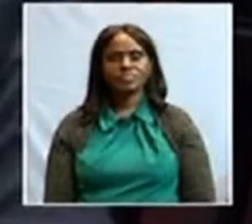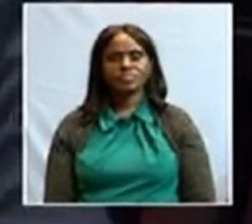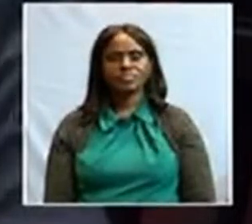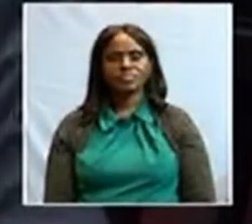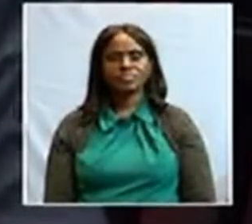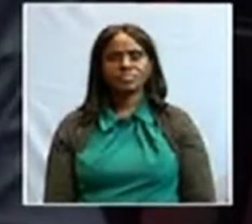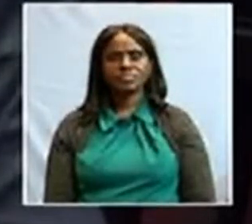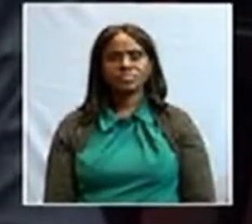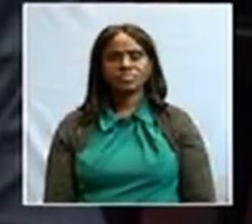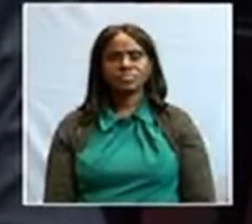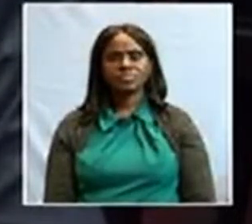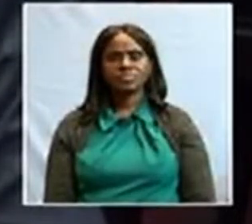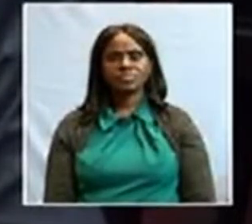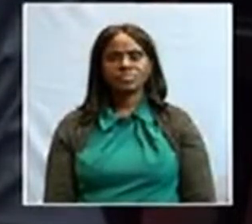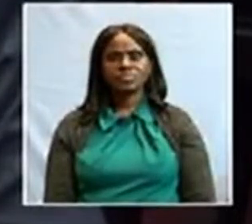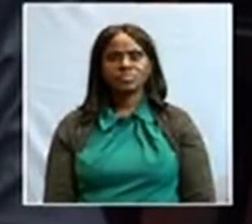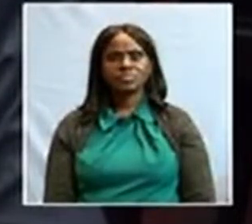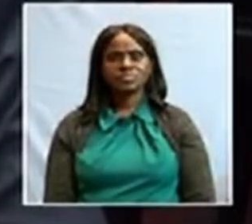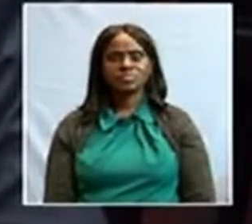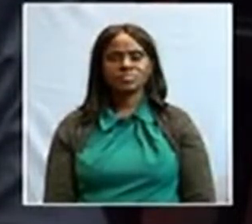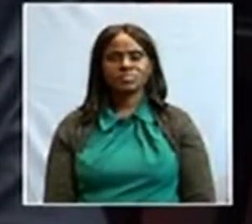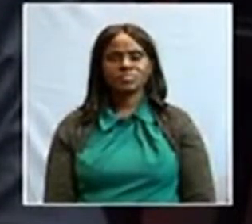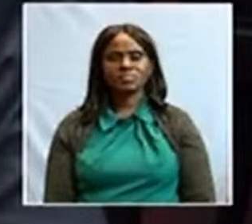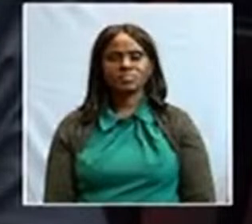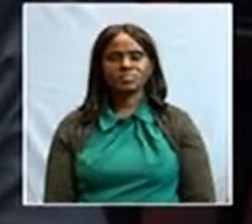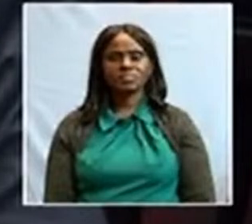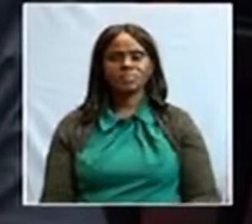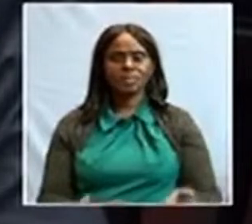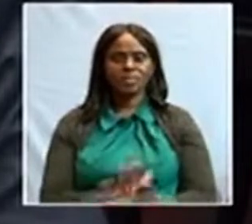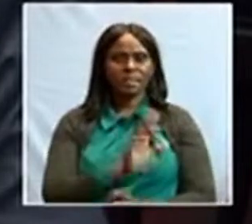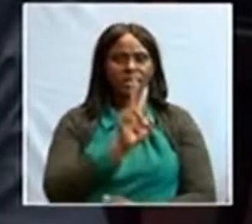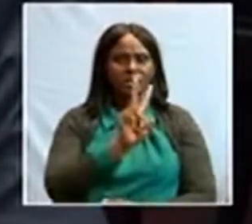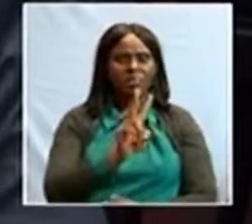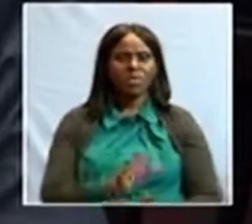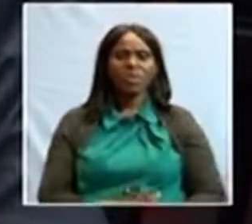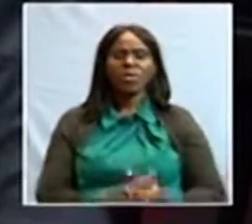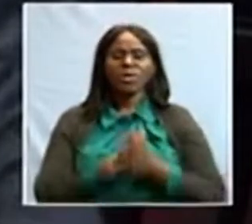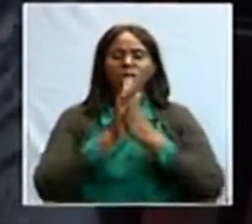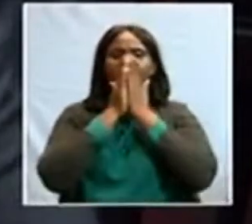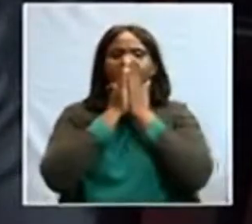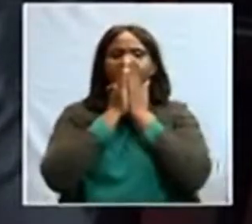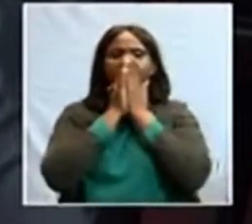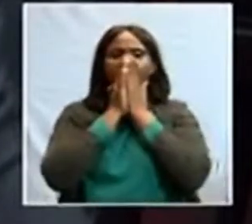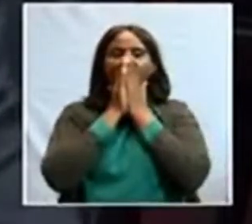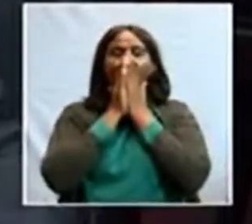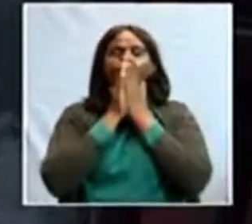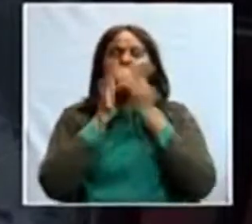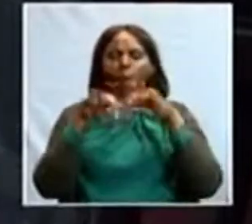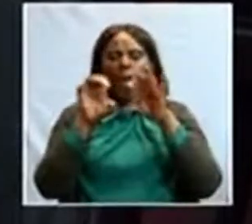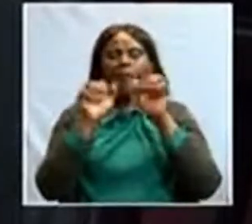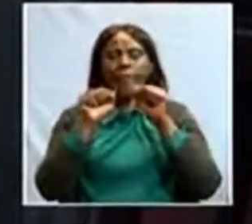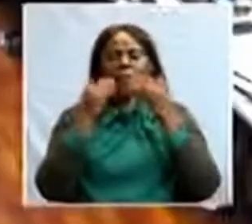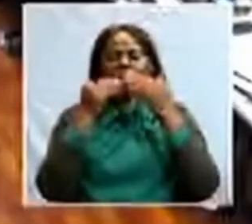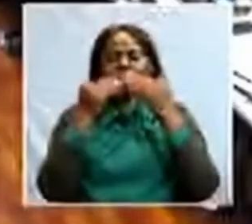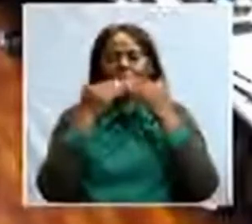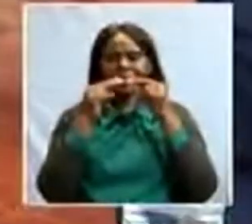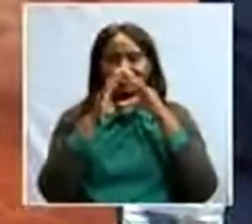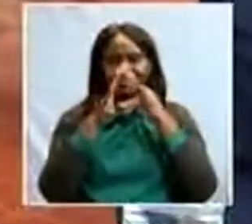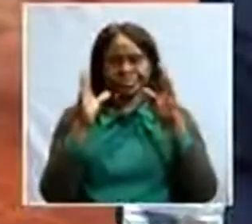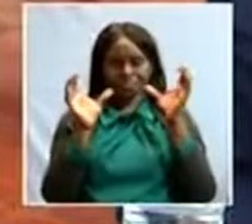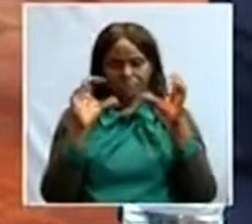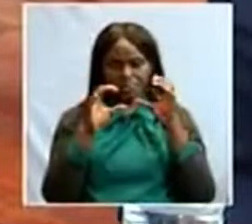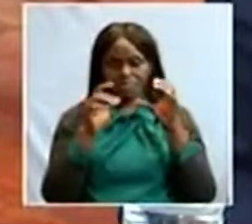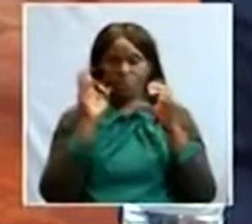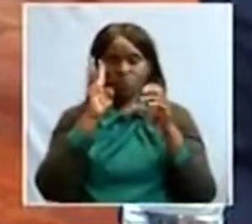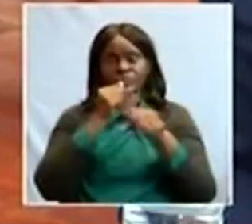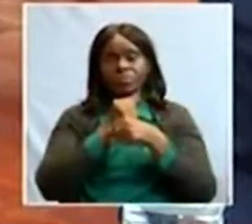Where at now remedial measures on page 2. Okay, proceed. Thank you so much. The Council